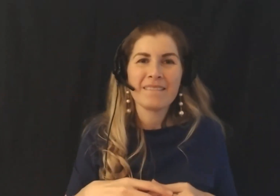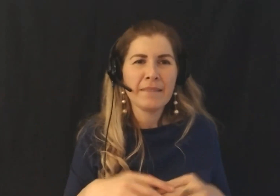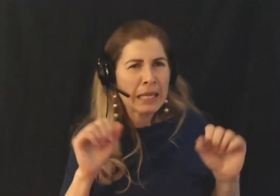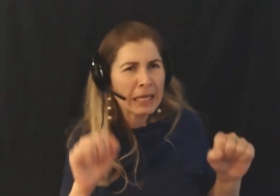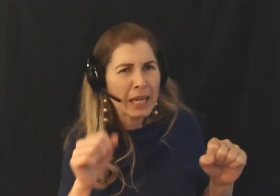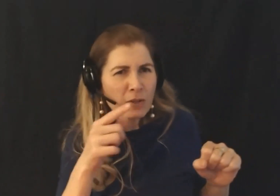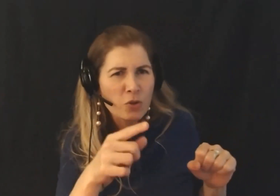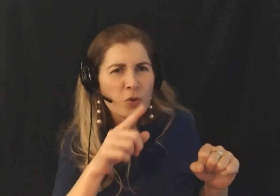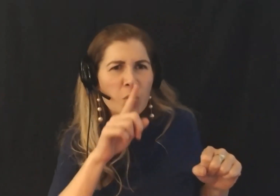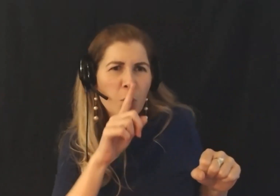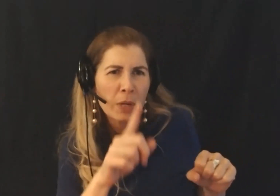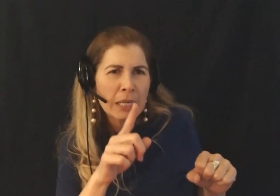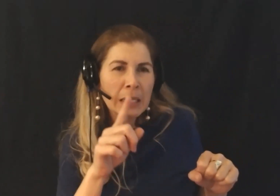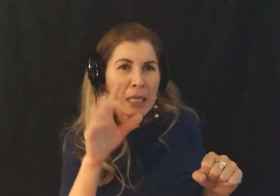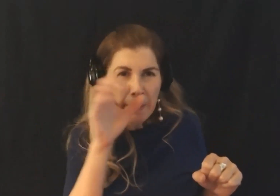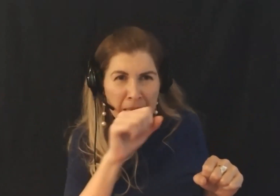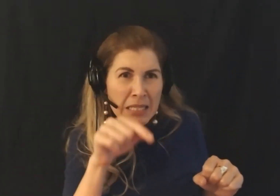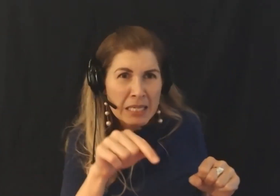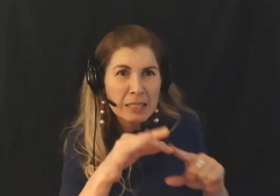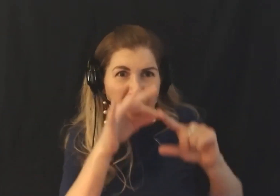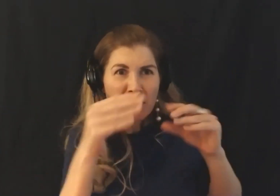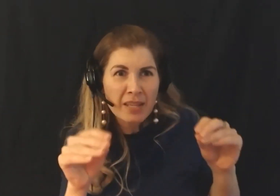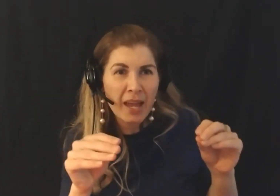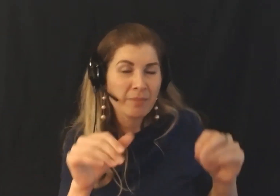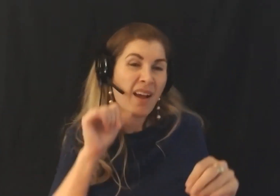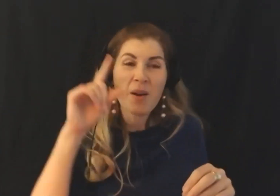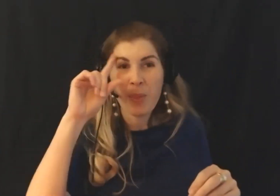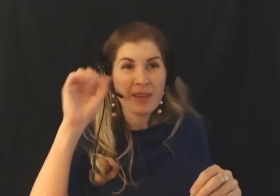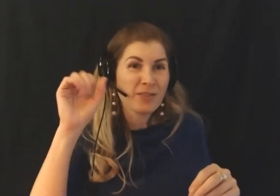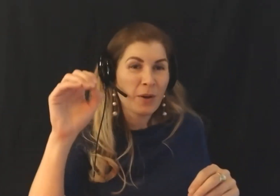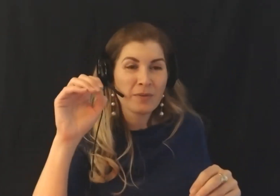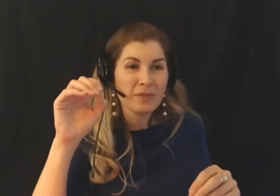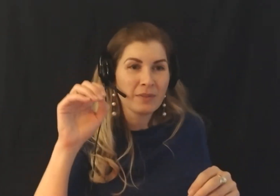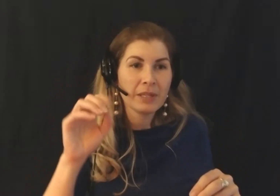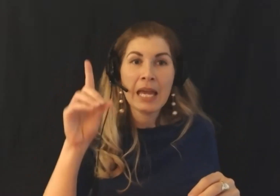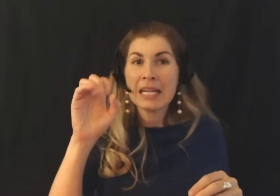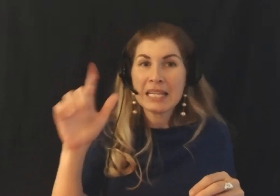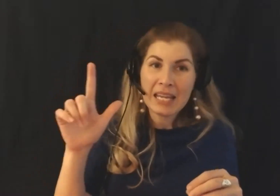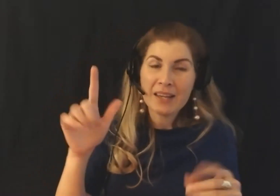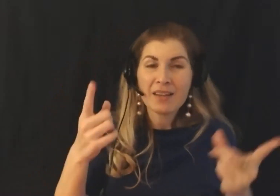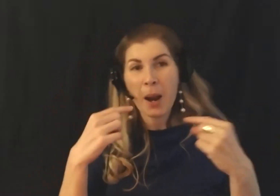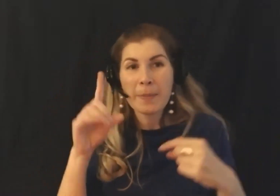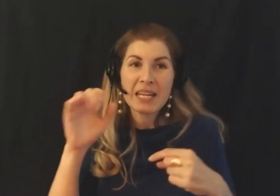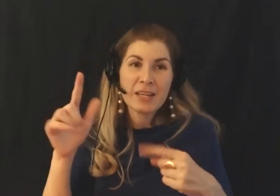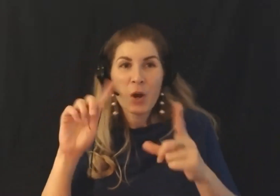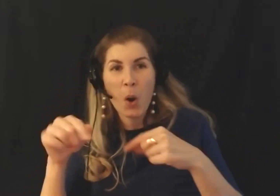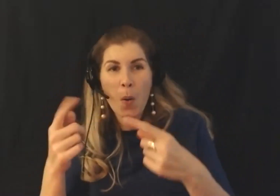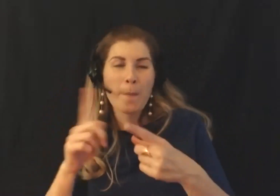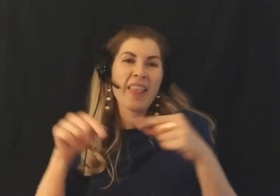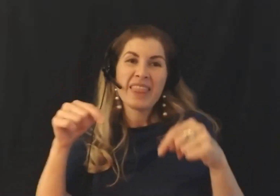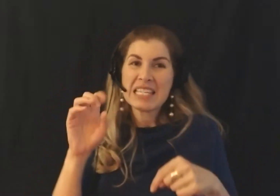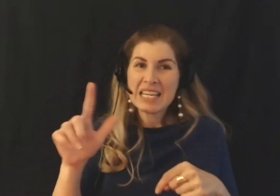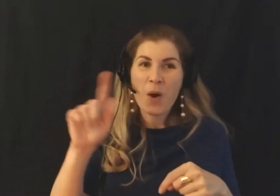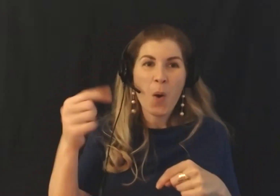you really miss this special sale today? I don't think so. Deals come, deals go, but this deal is